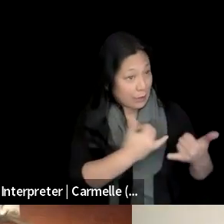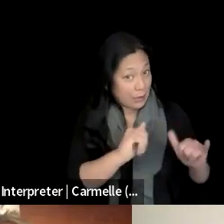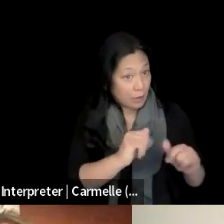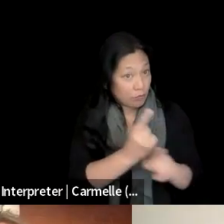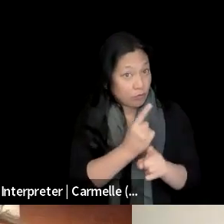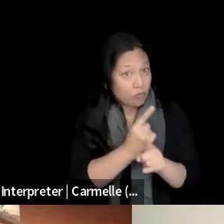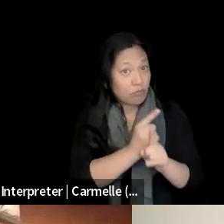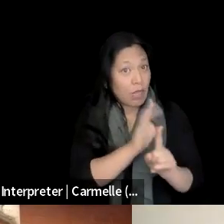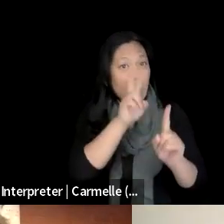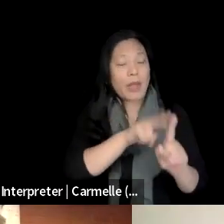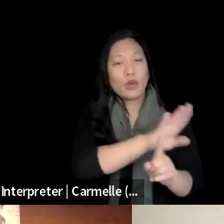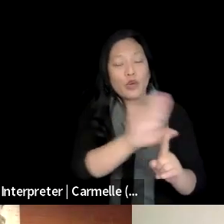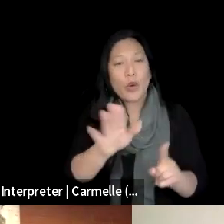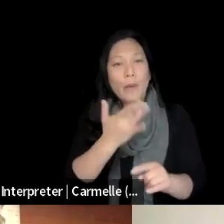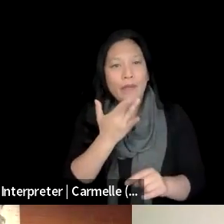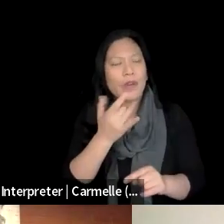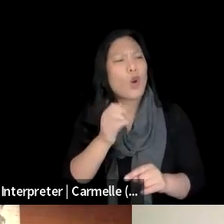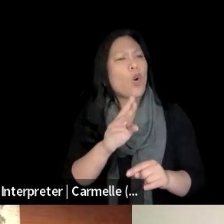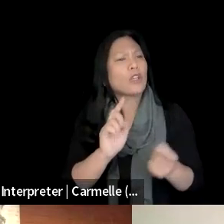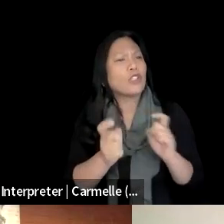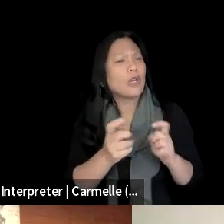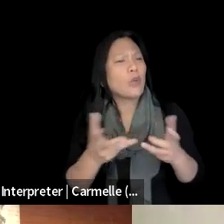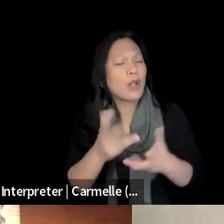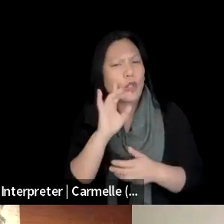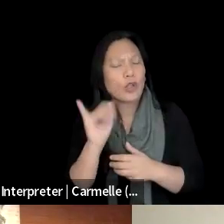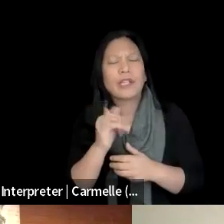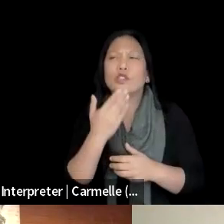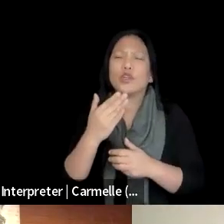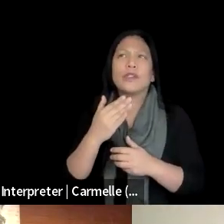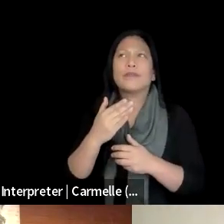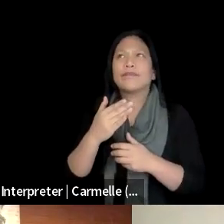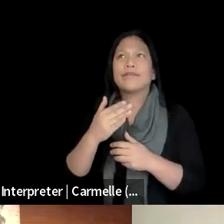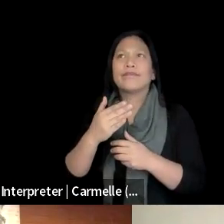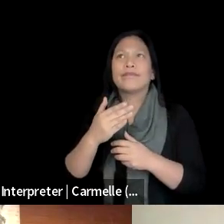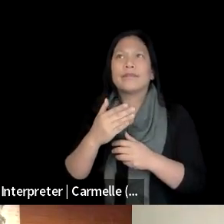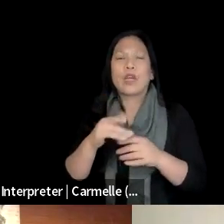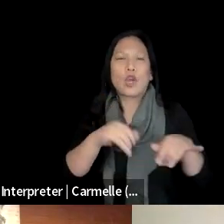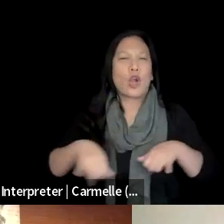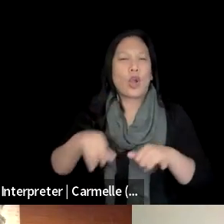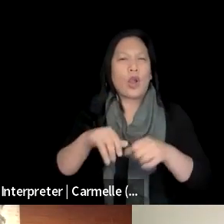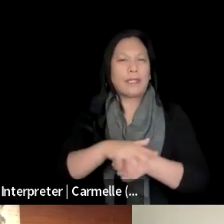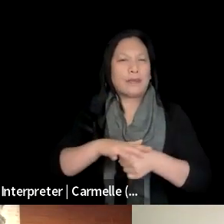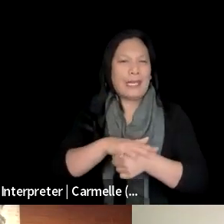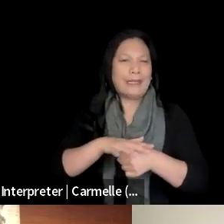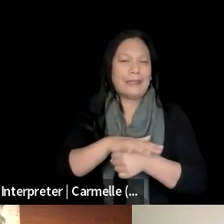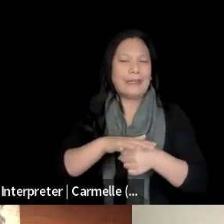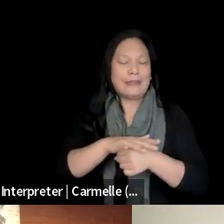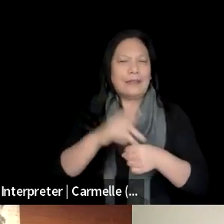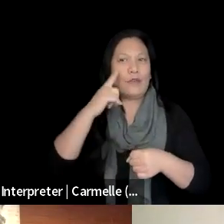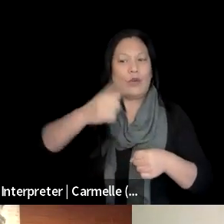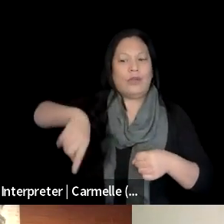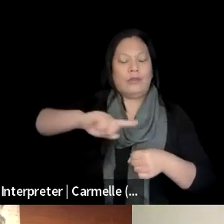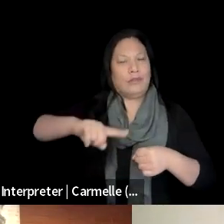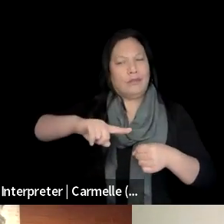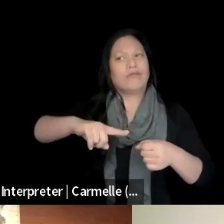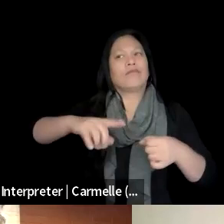or does this still apply, or how will this shift? So just giving us a place to be able to sort of check in and be together as